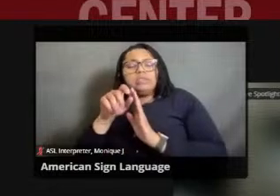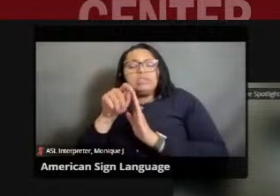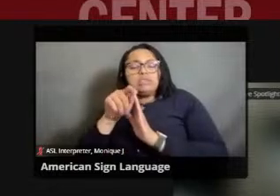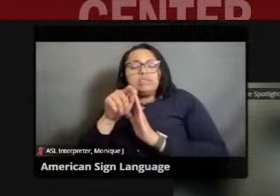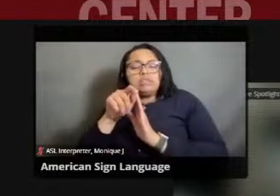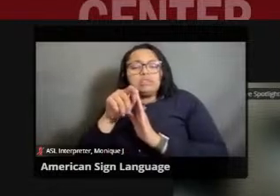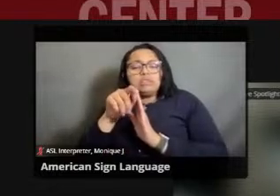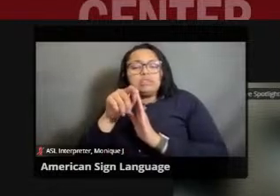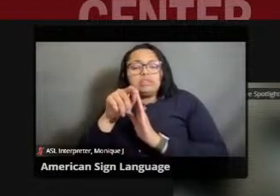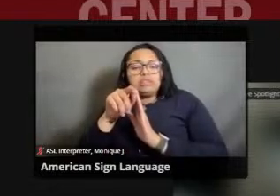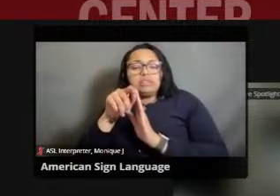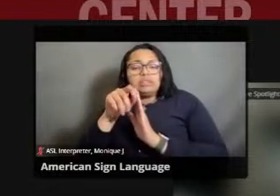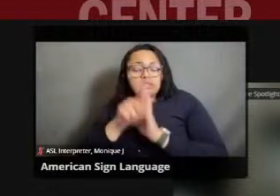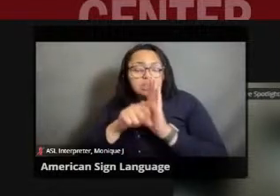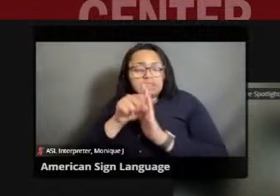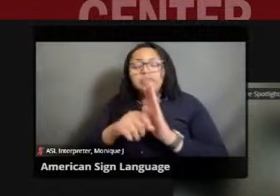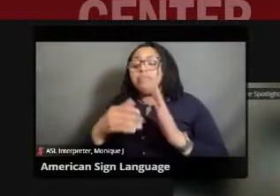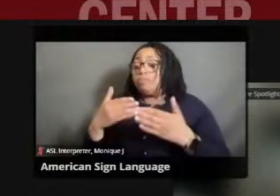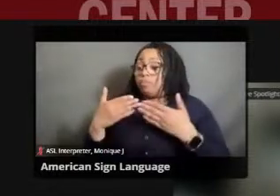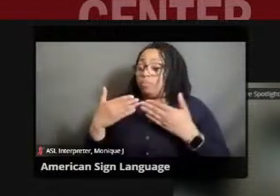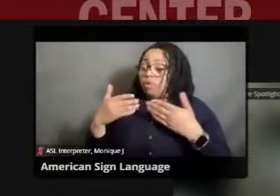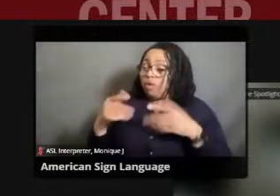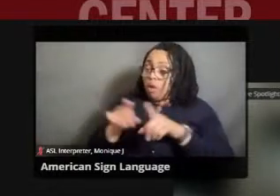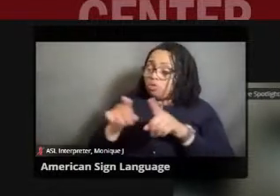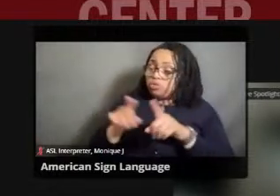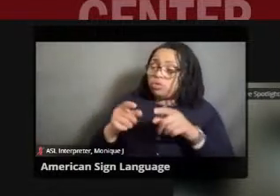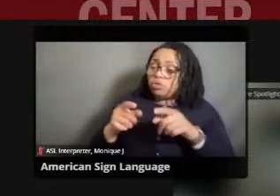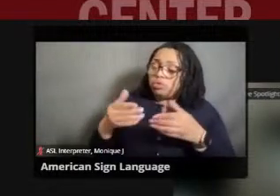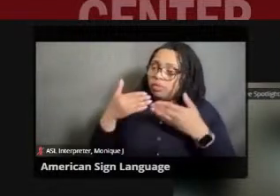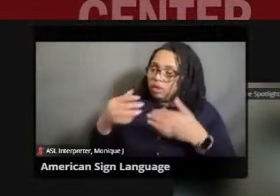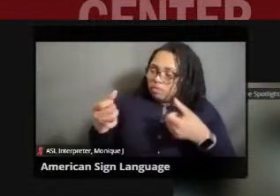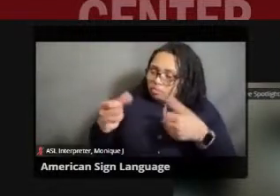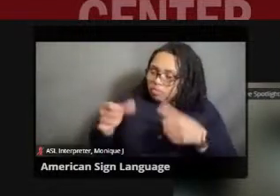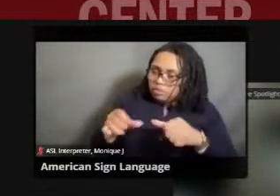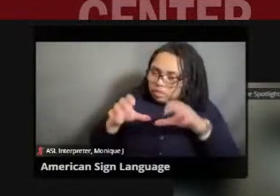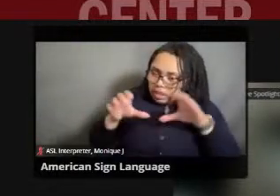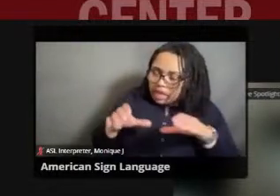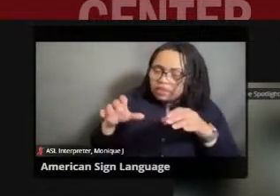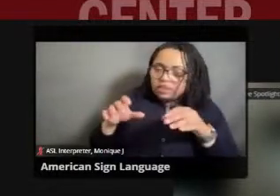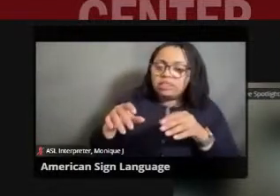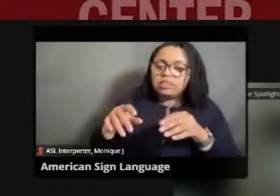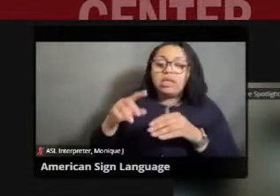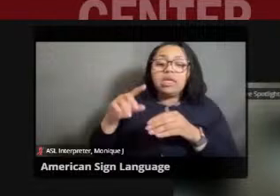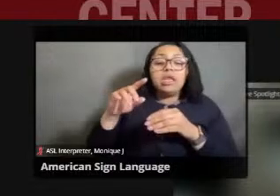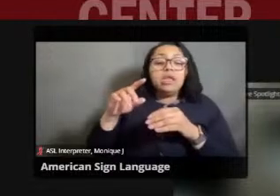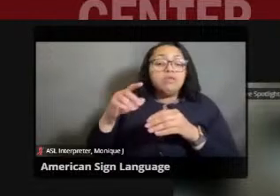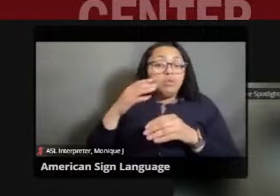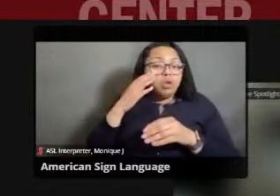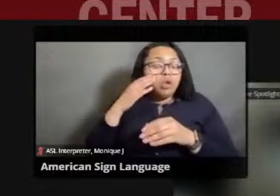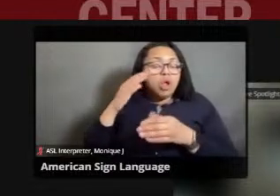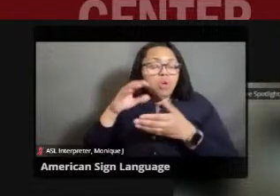post actions about Gaza, please go to